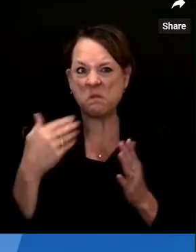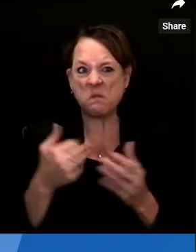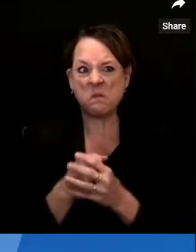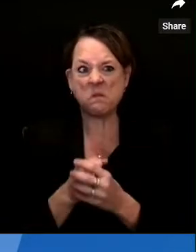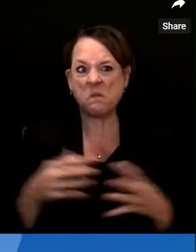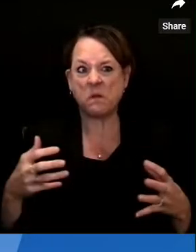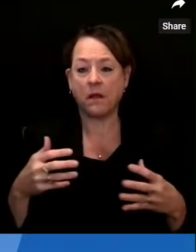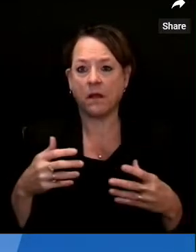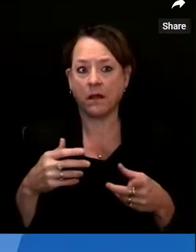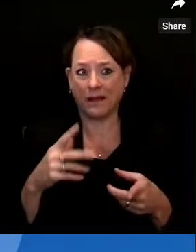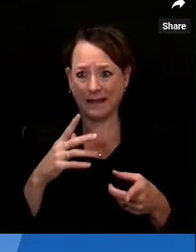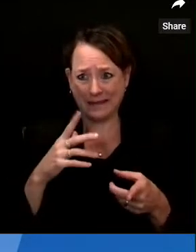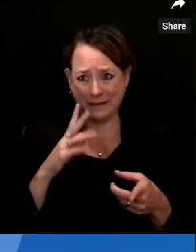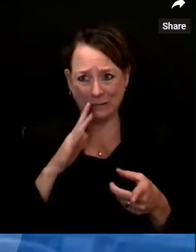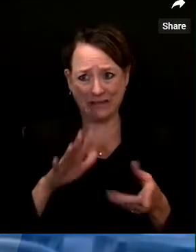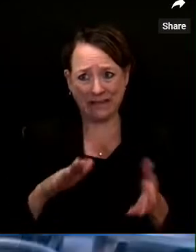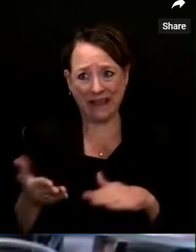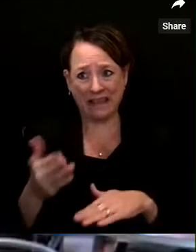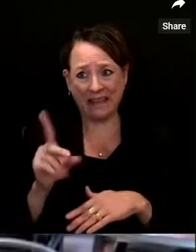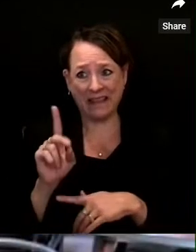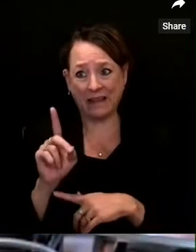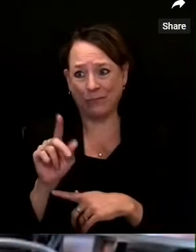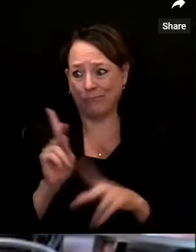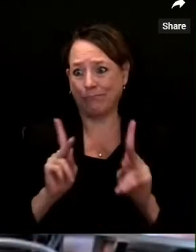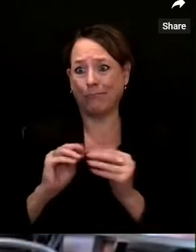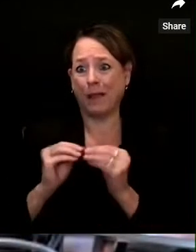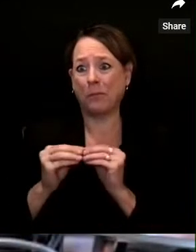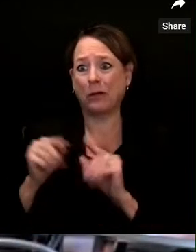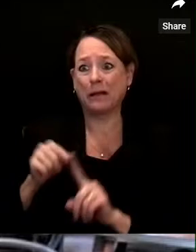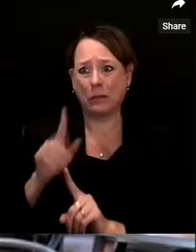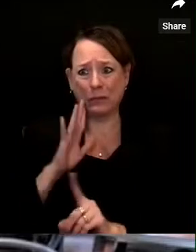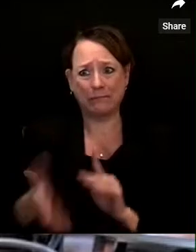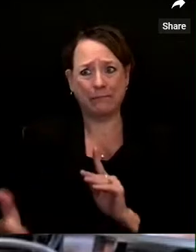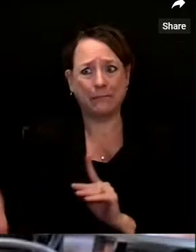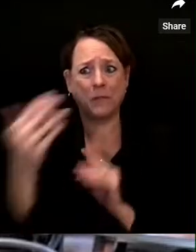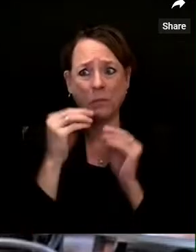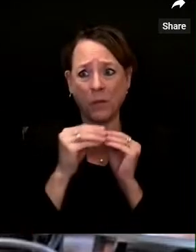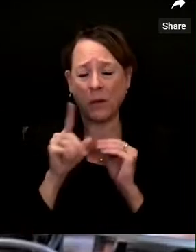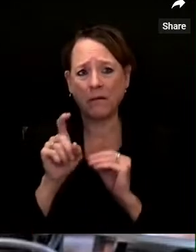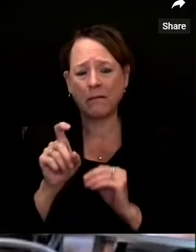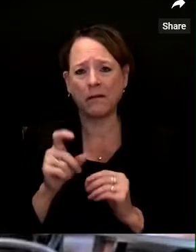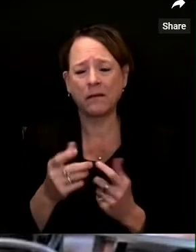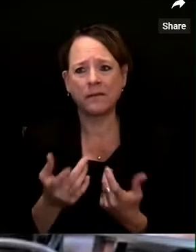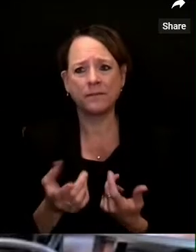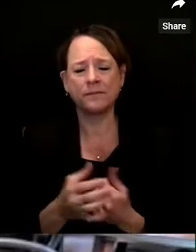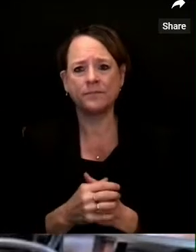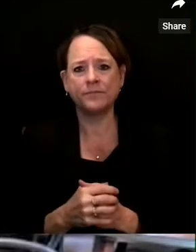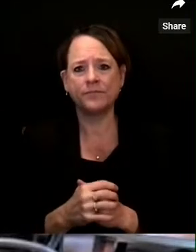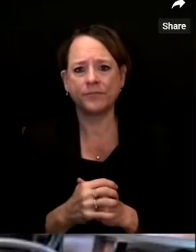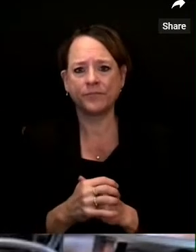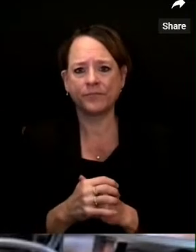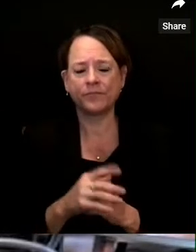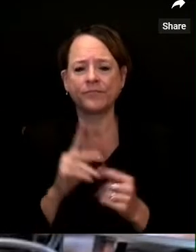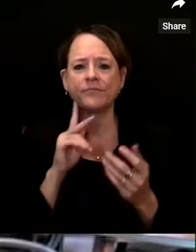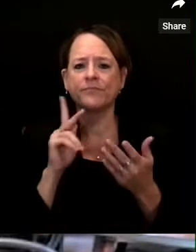We certainly know that the new cases themselves are the leading indicator, right? That's the first thing we see. That's